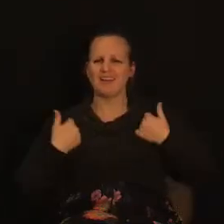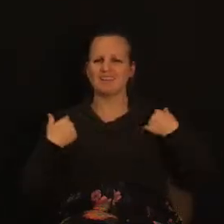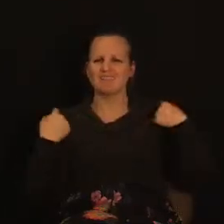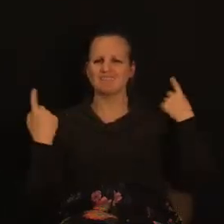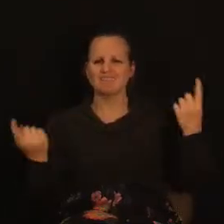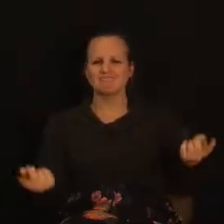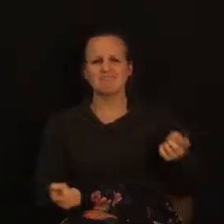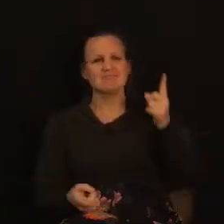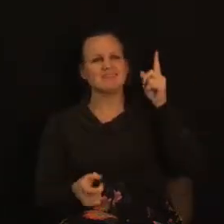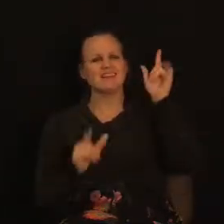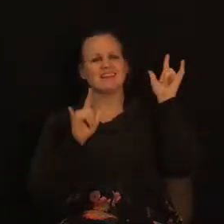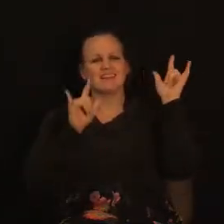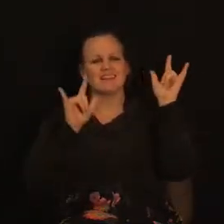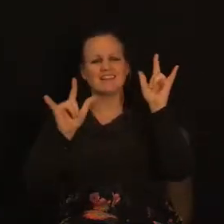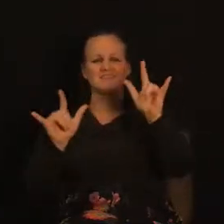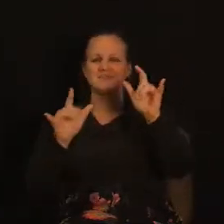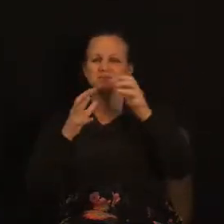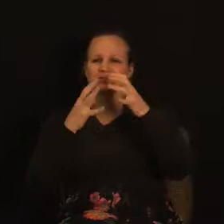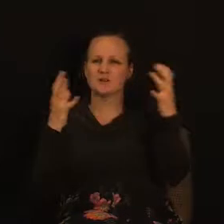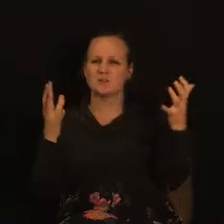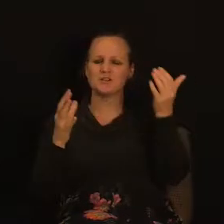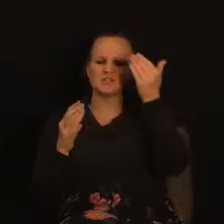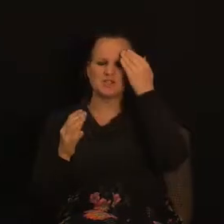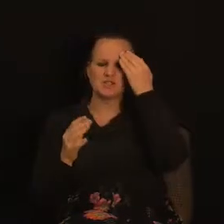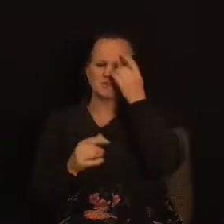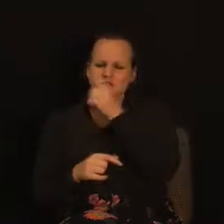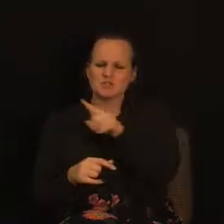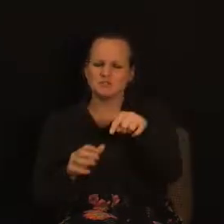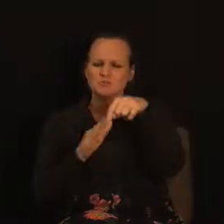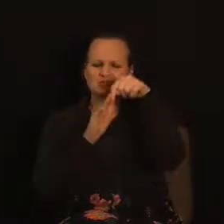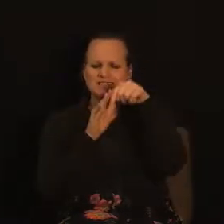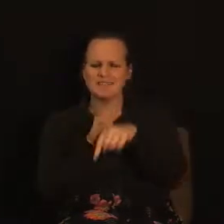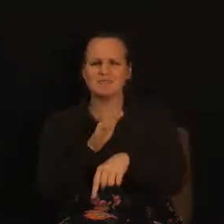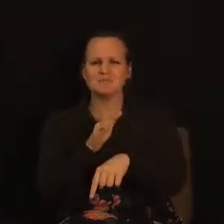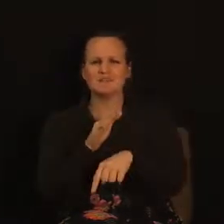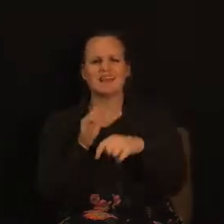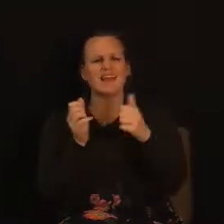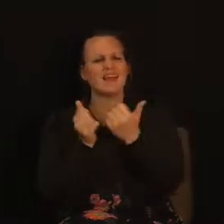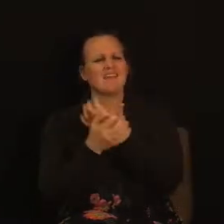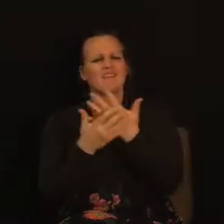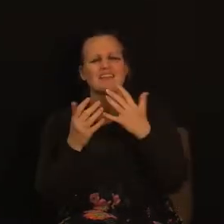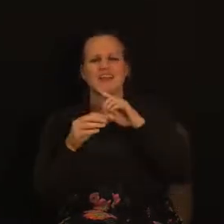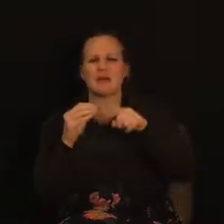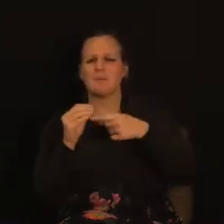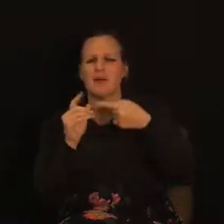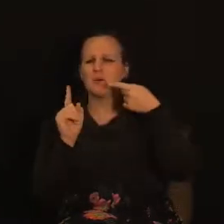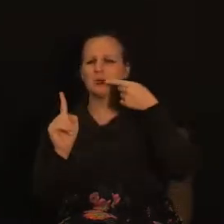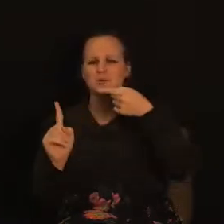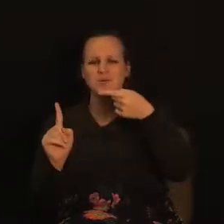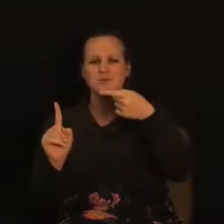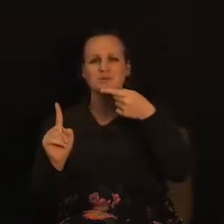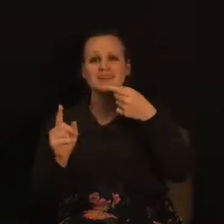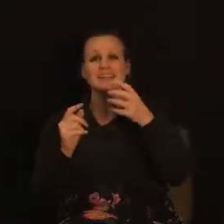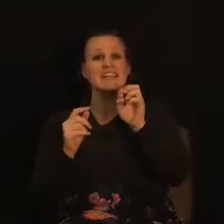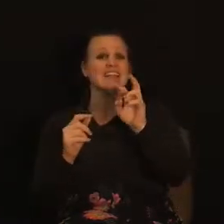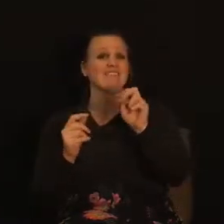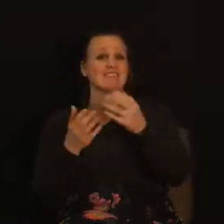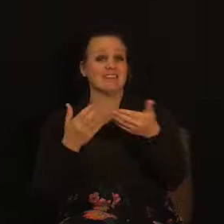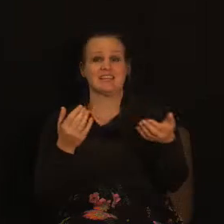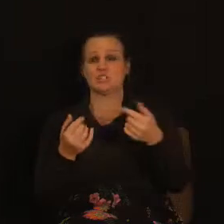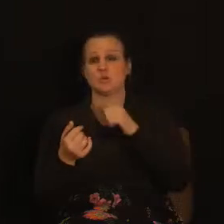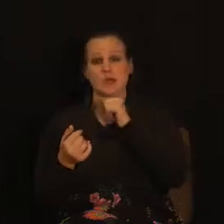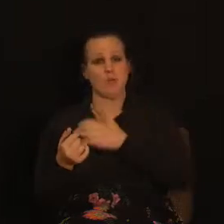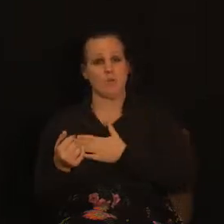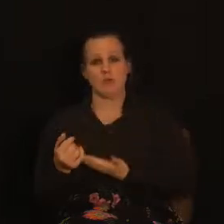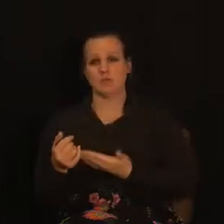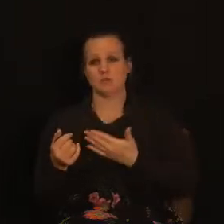He loves you so much. He knows you so intimately. He knows everything about you, even things that you're not willing to admit about yourself